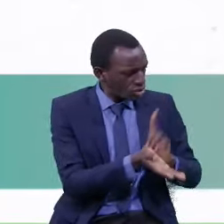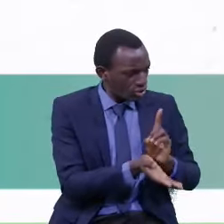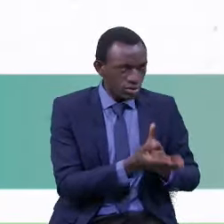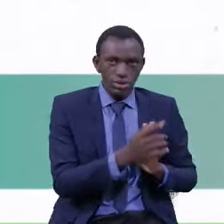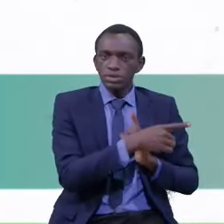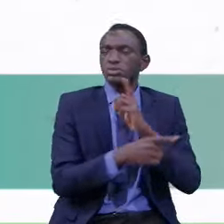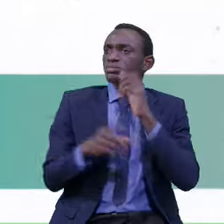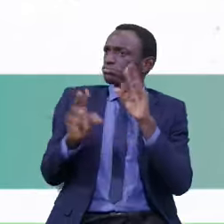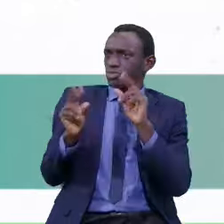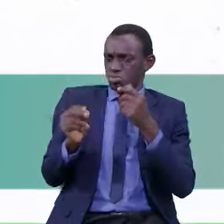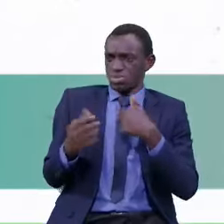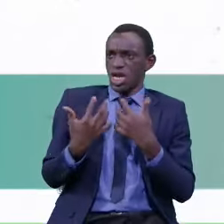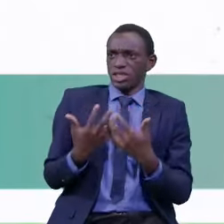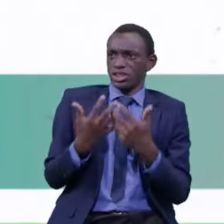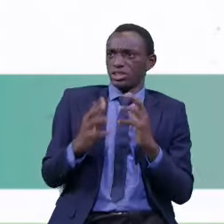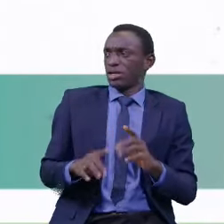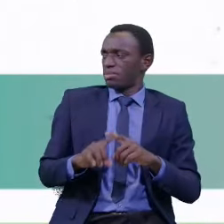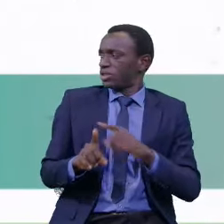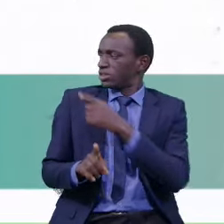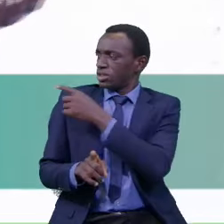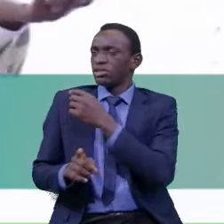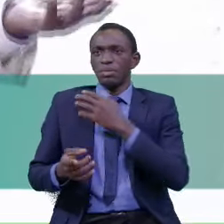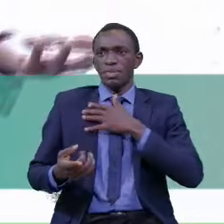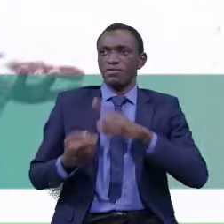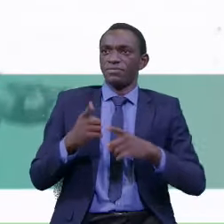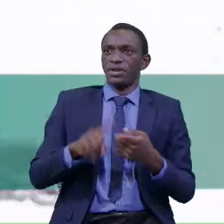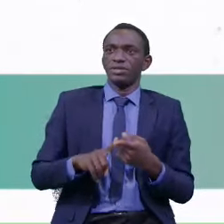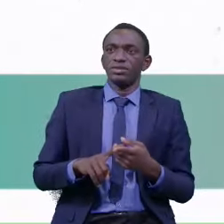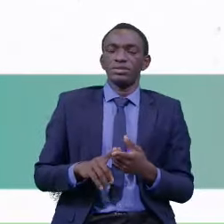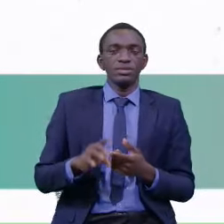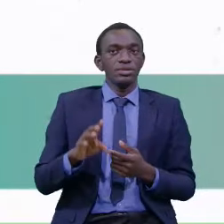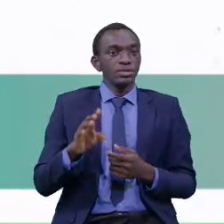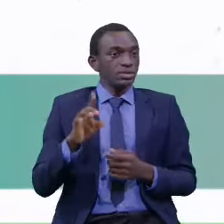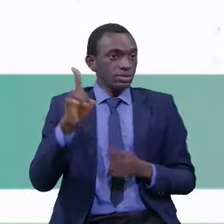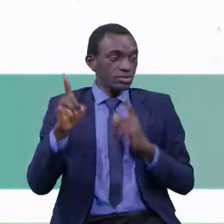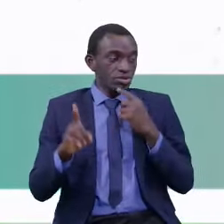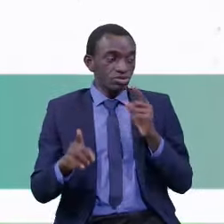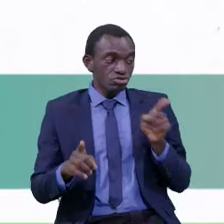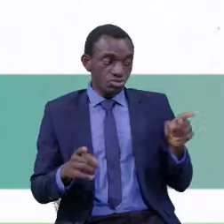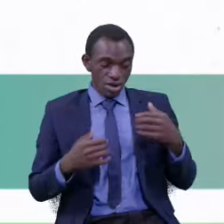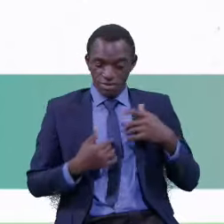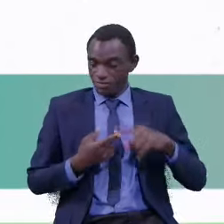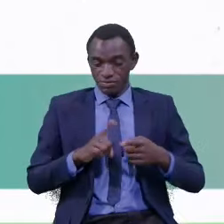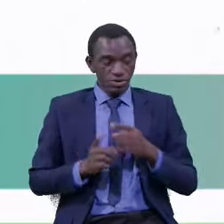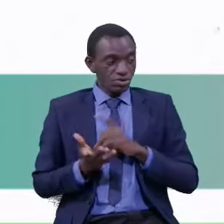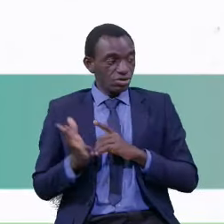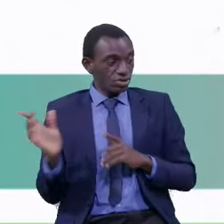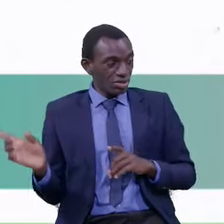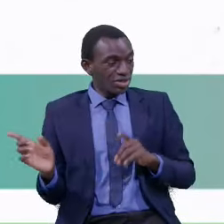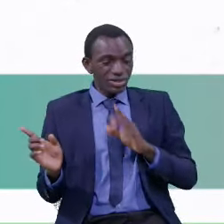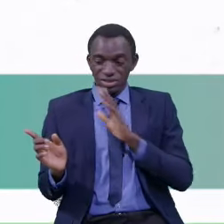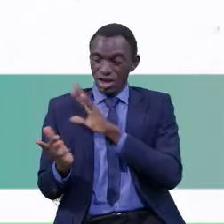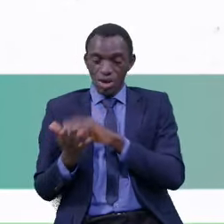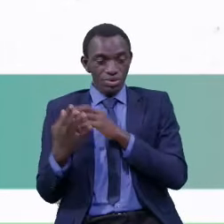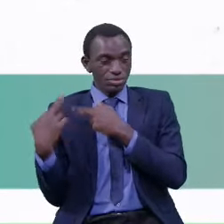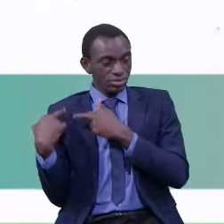a different calling. You have the calling of an engineer. You will have the gifts